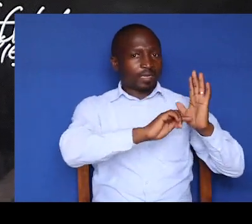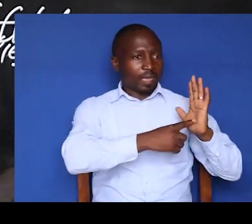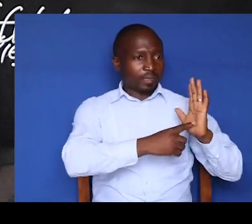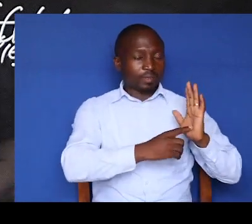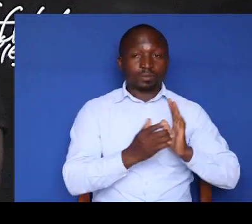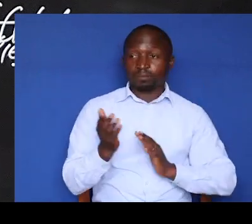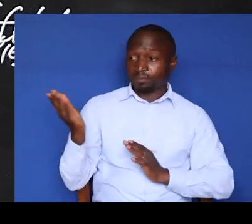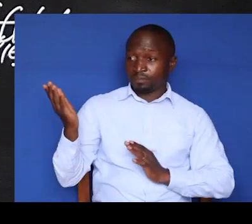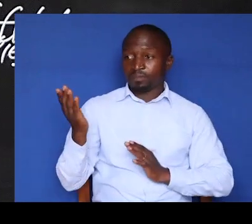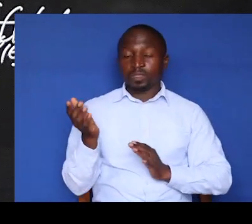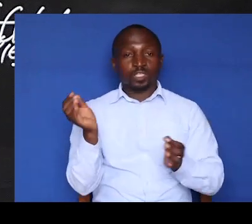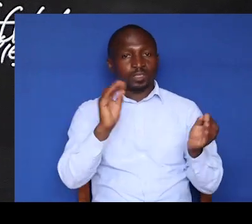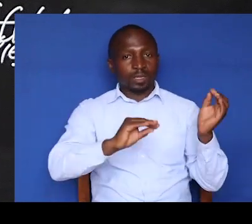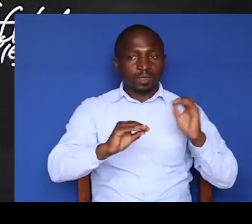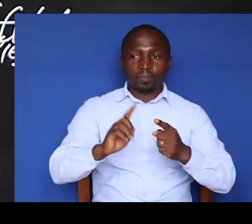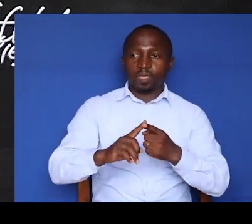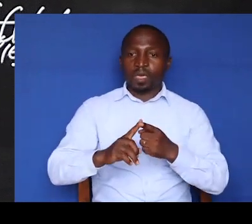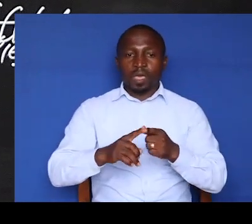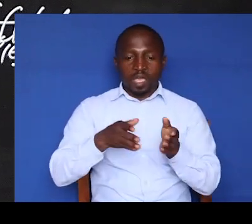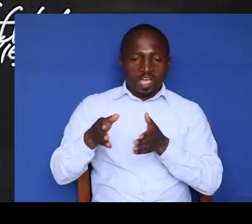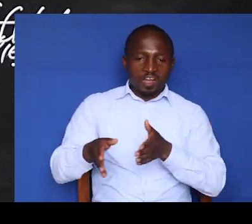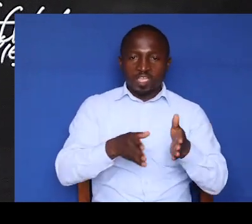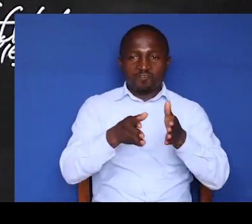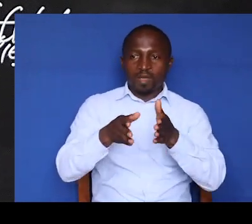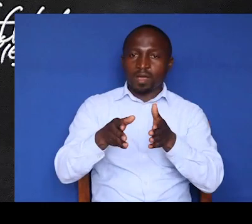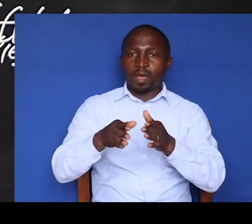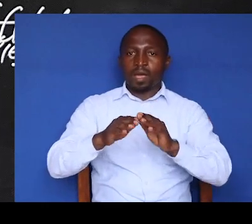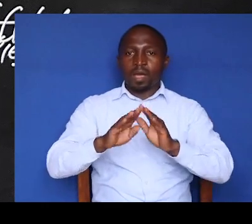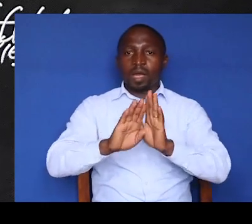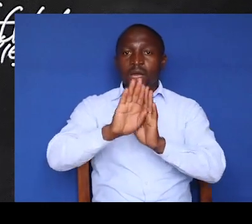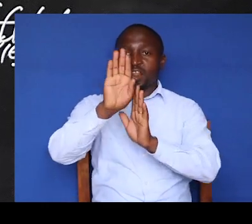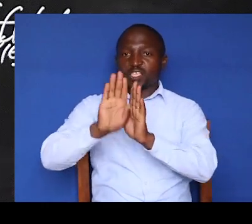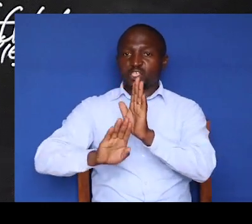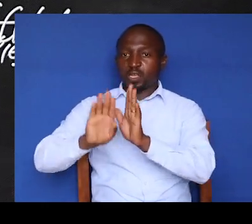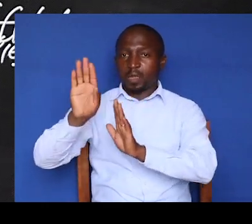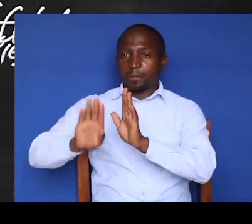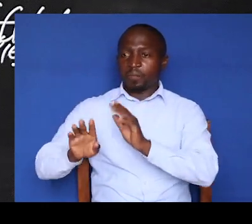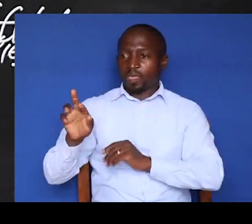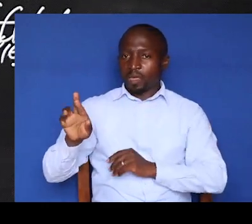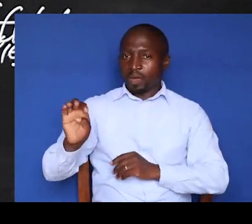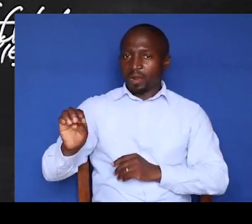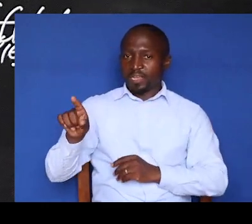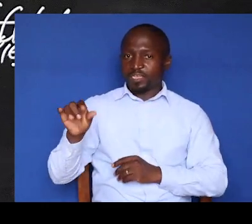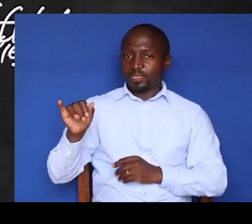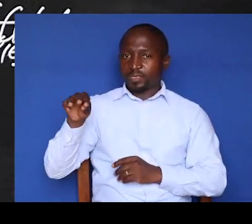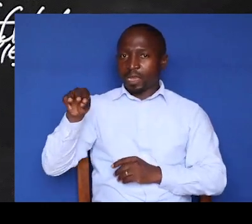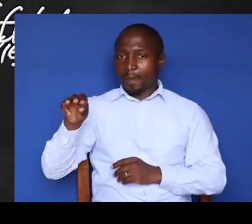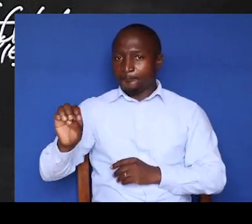which influence river regime. Still remember, when we talk of river regime, we